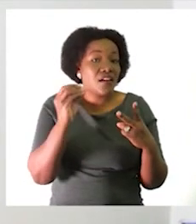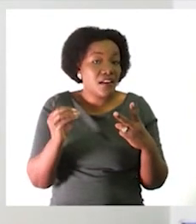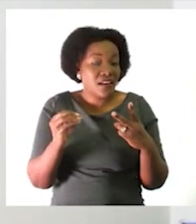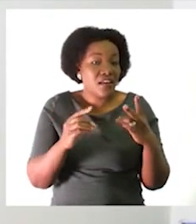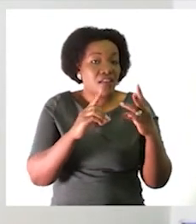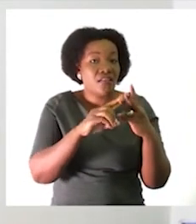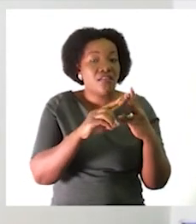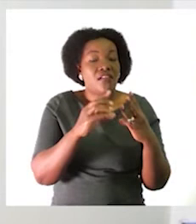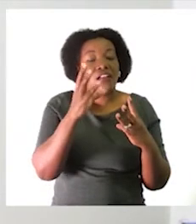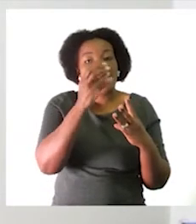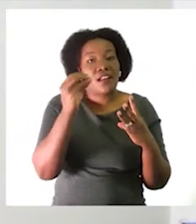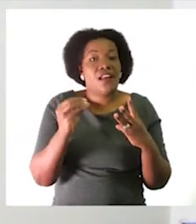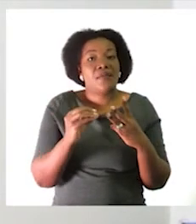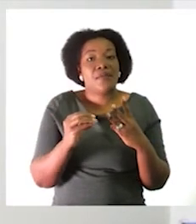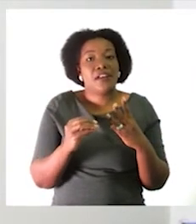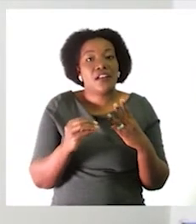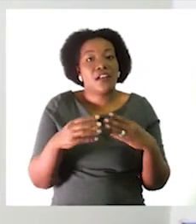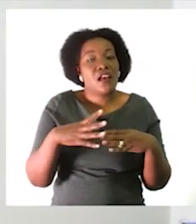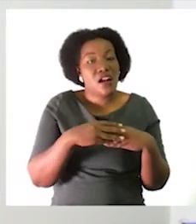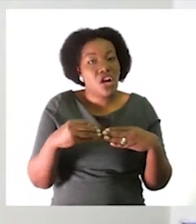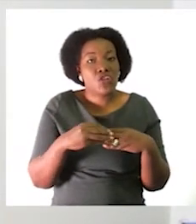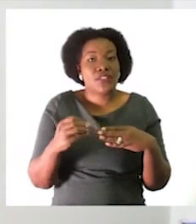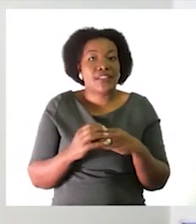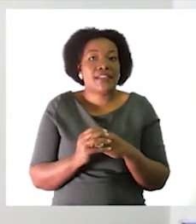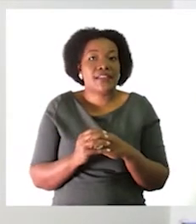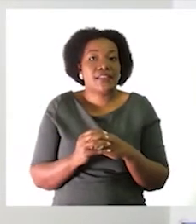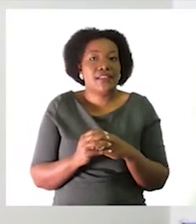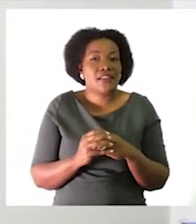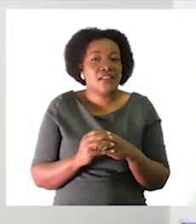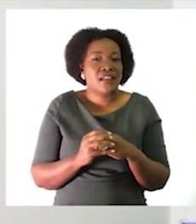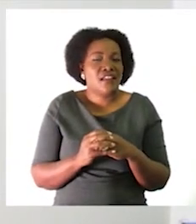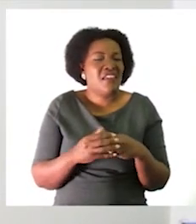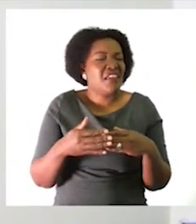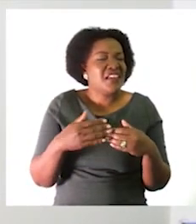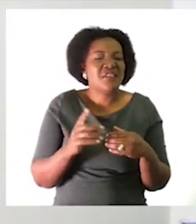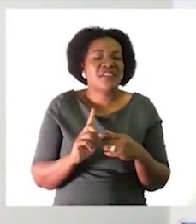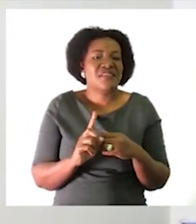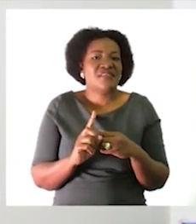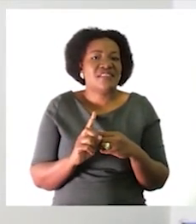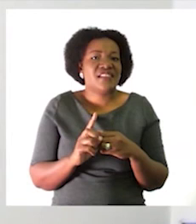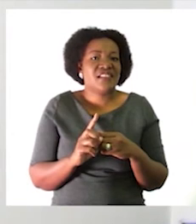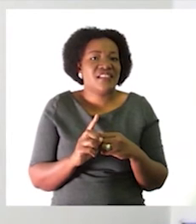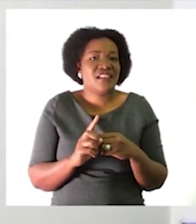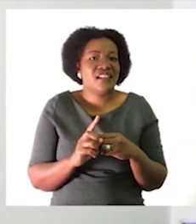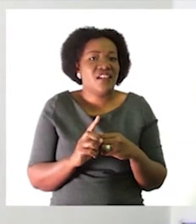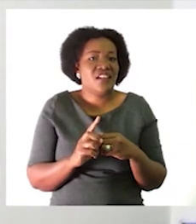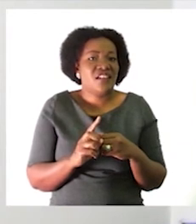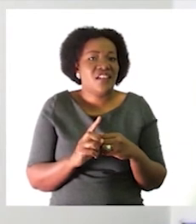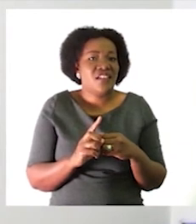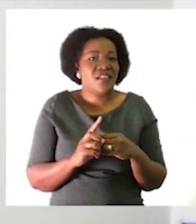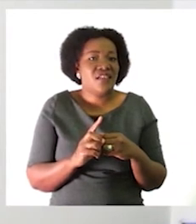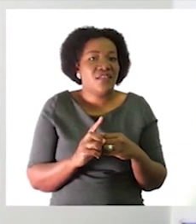3 10 Namibian dollar notes. What is the easier way of counting this? Since